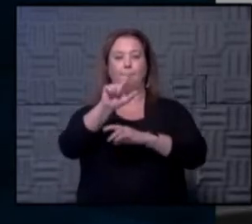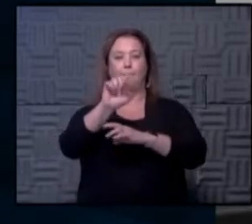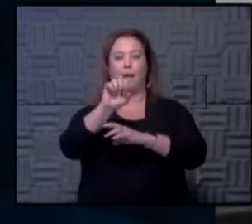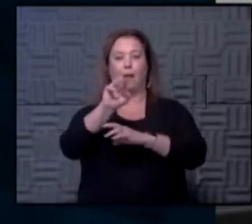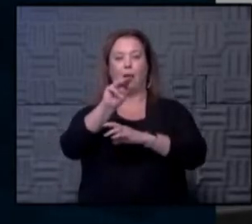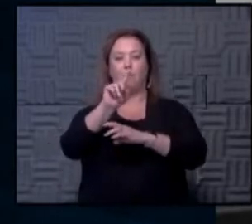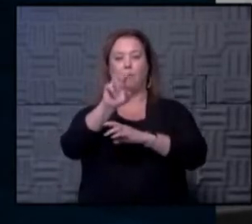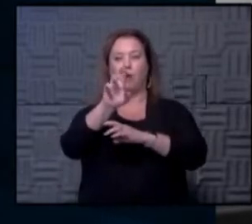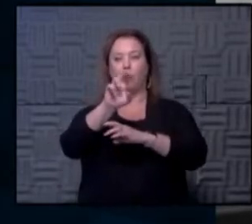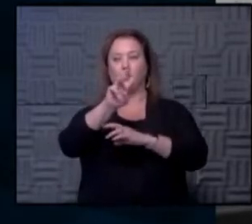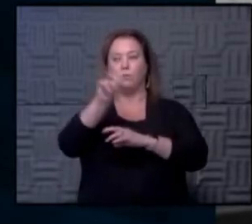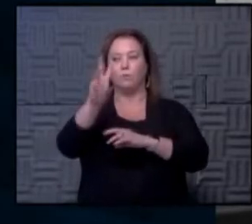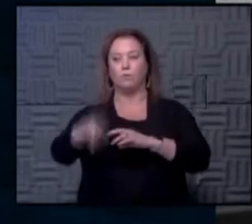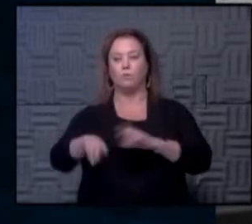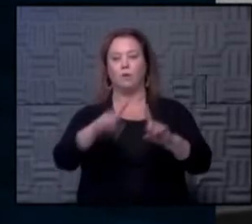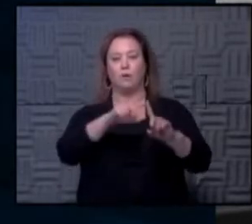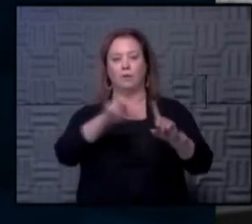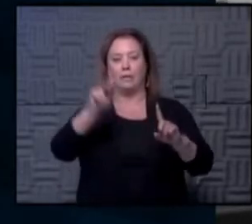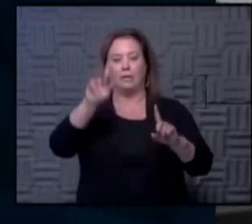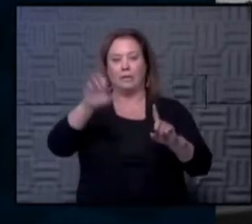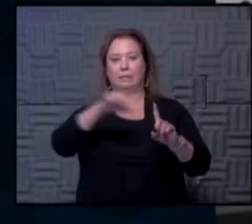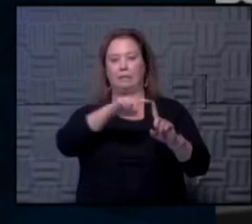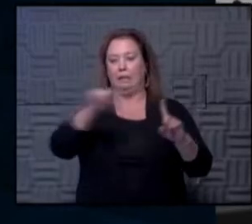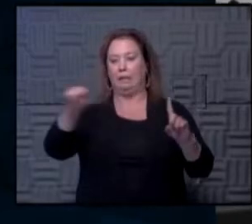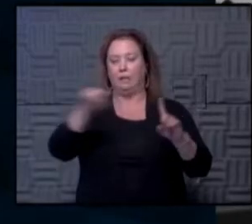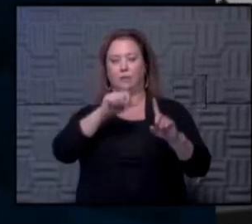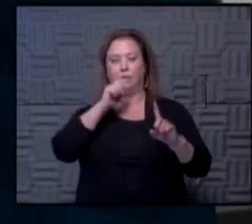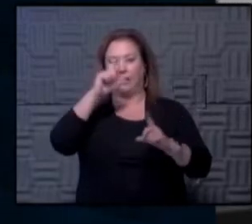from Wichita to Kansas City because she